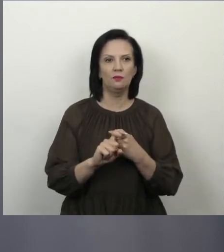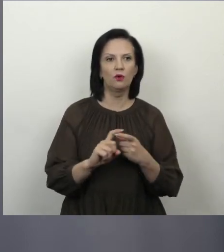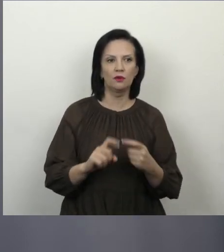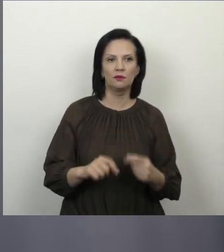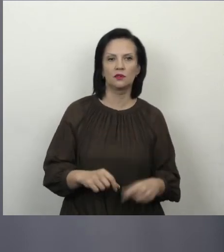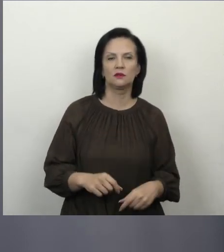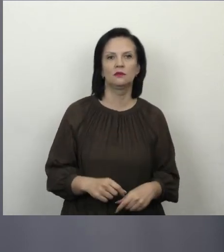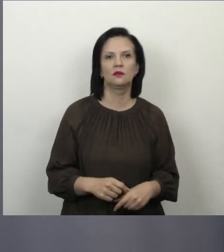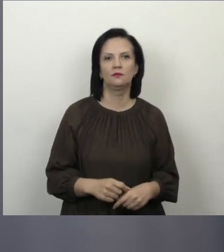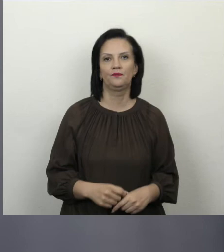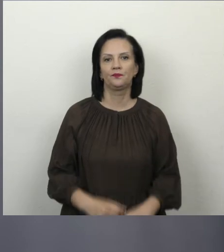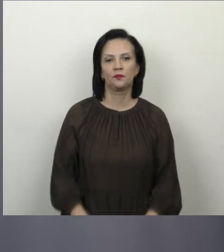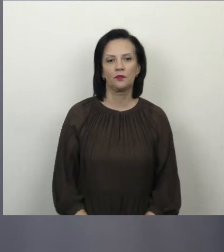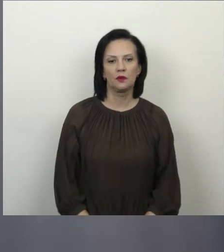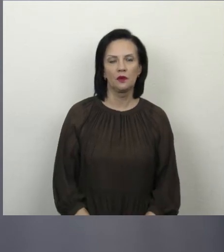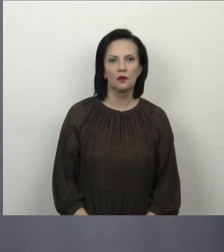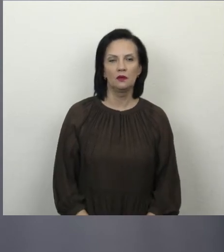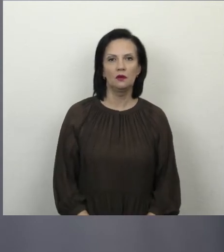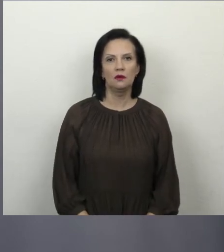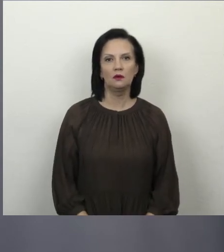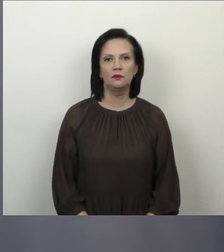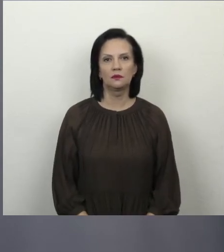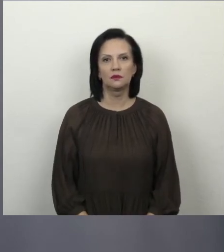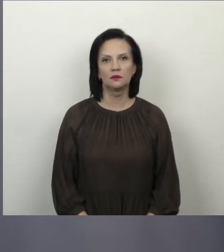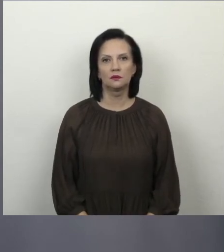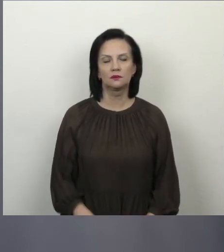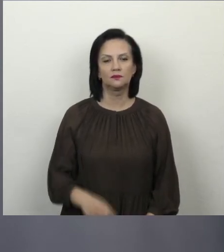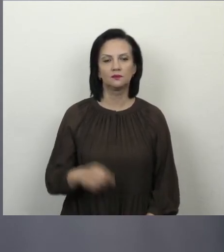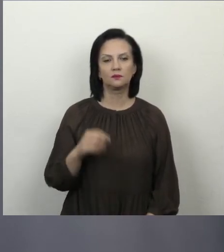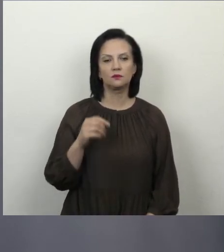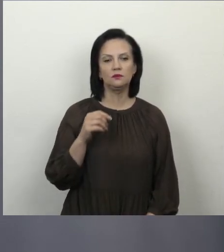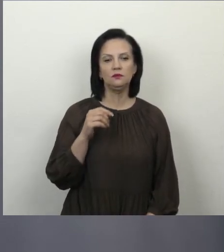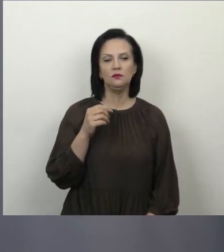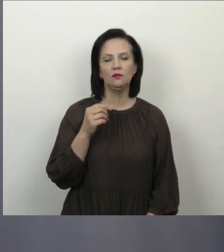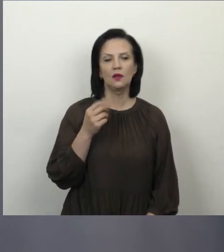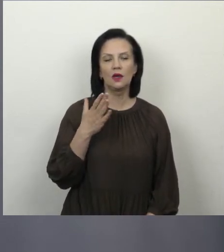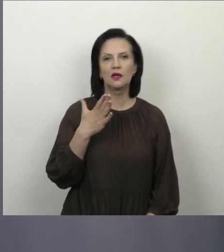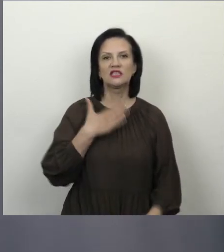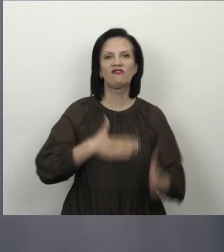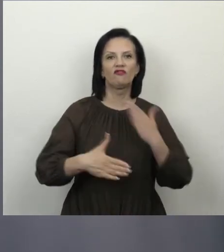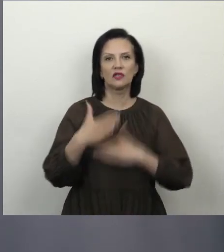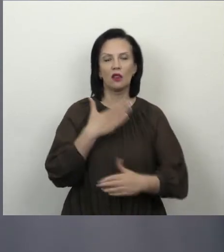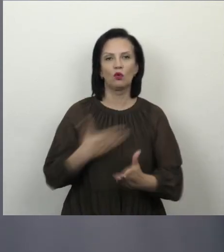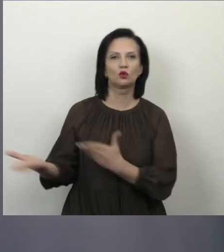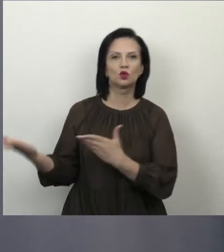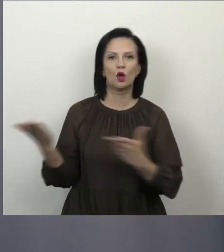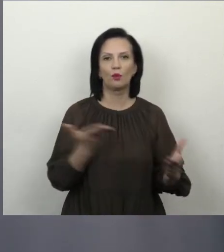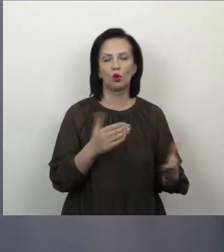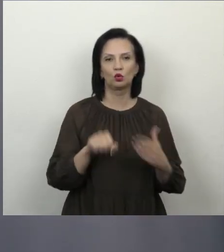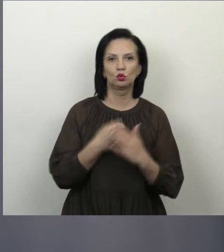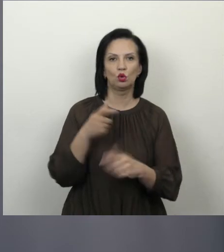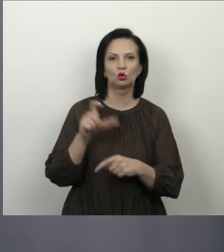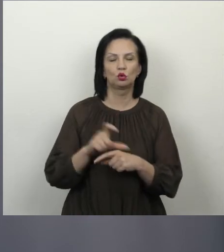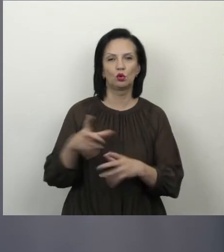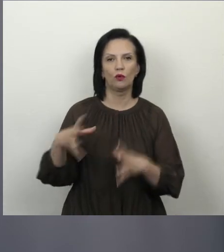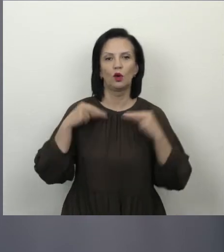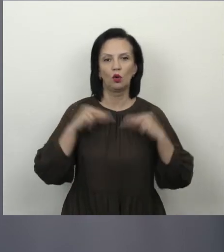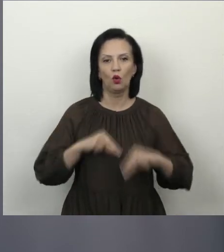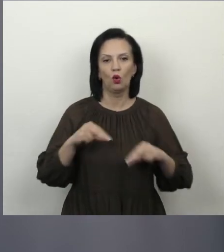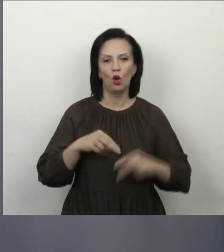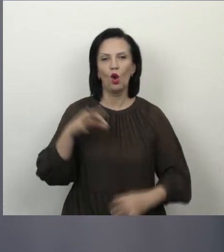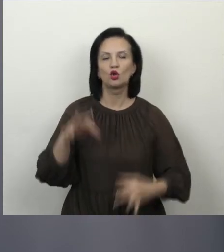Apologies for this technical issue with Ms. Russo. Let's move on, and I'm happy to give the